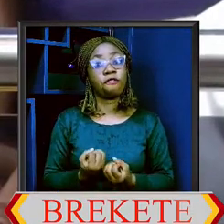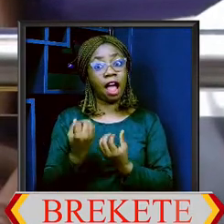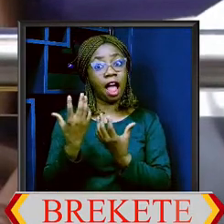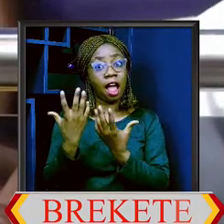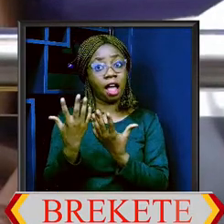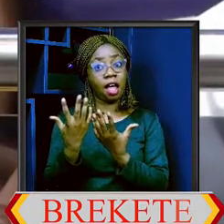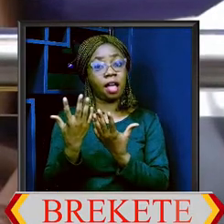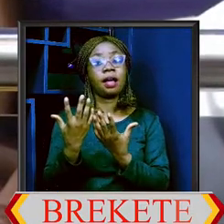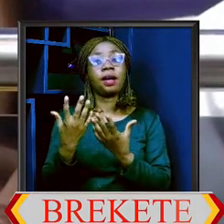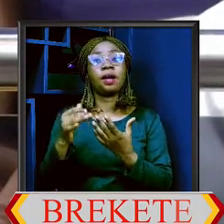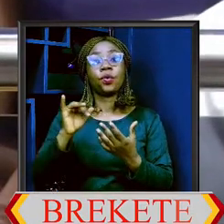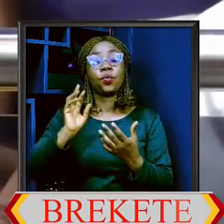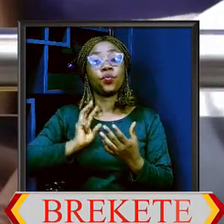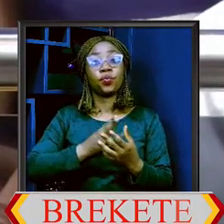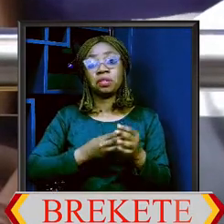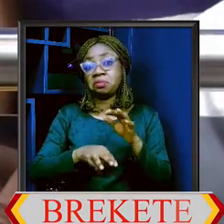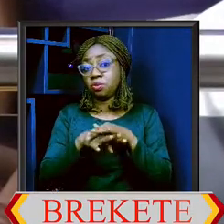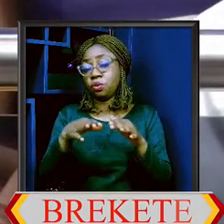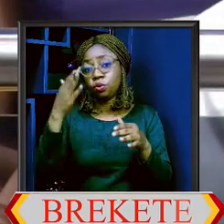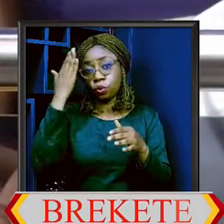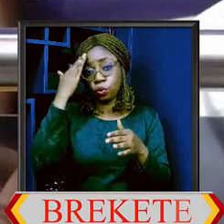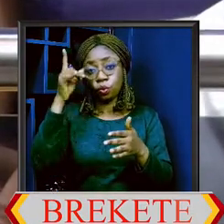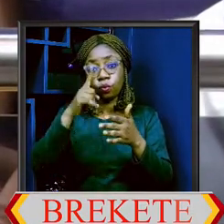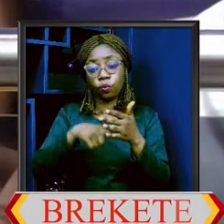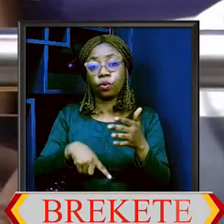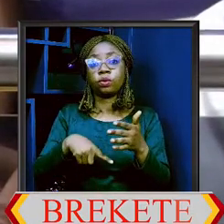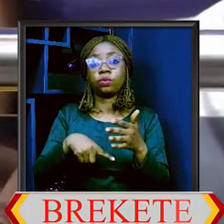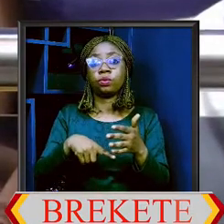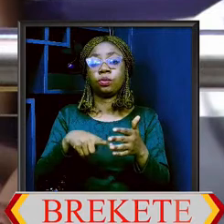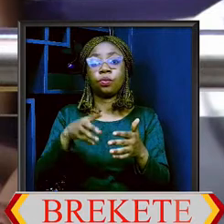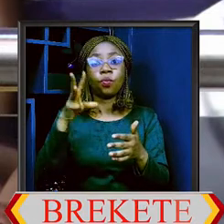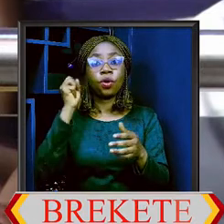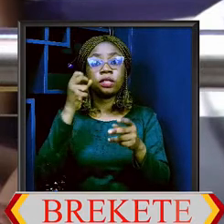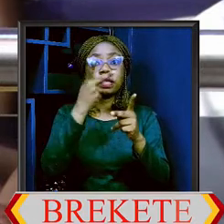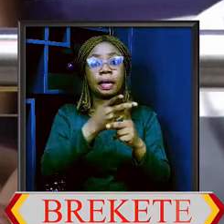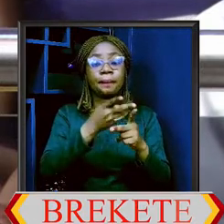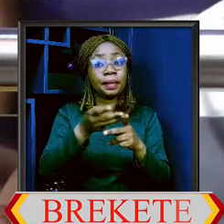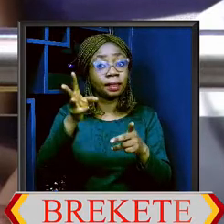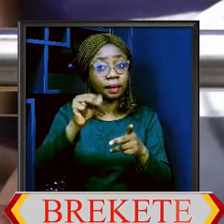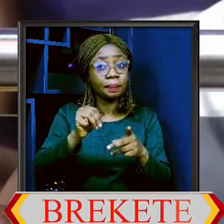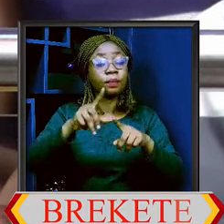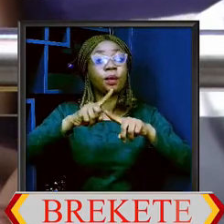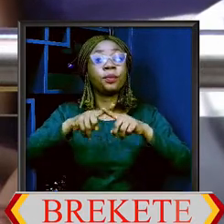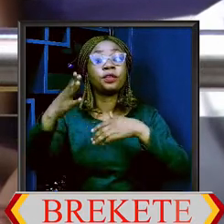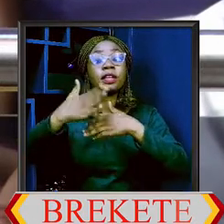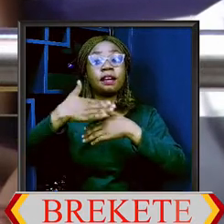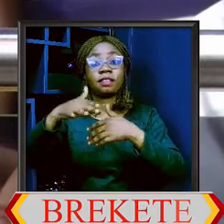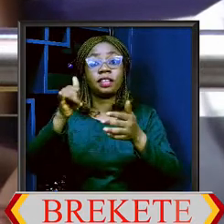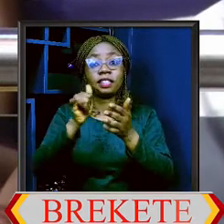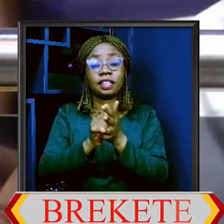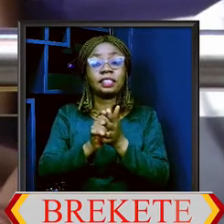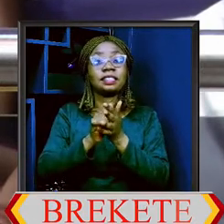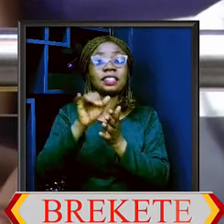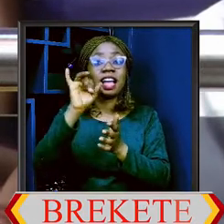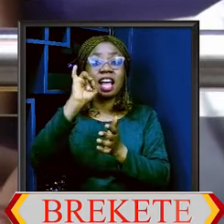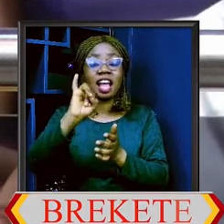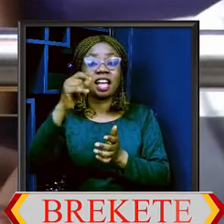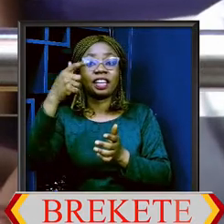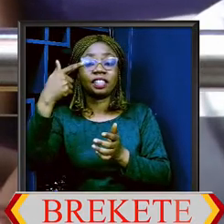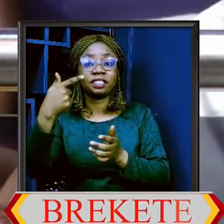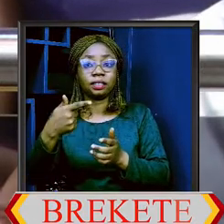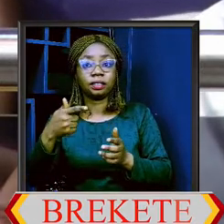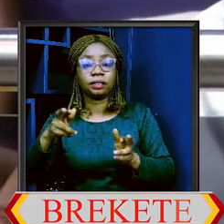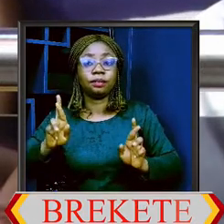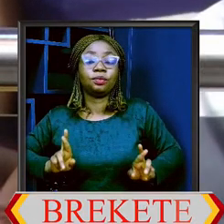offer we don't know what was was holding them but after that IG retired half is